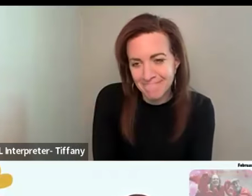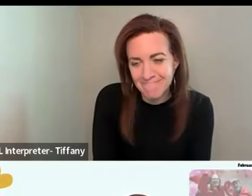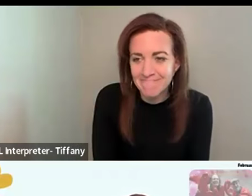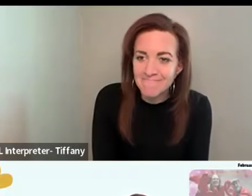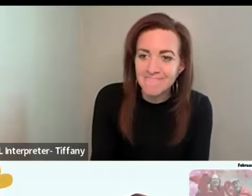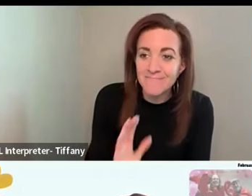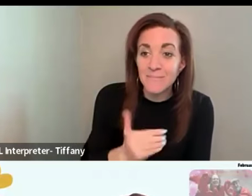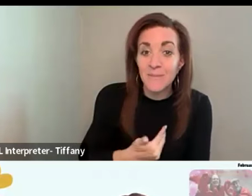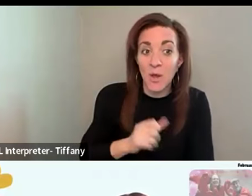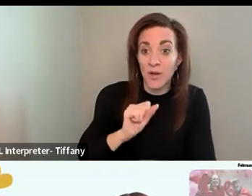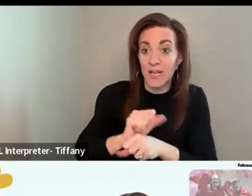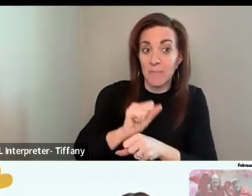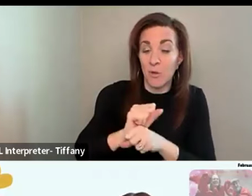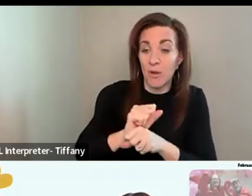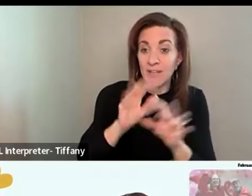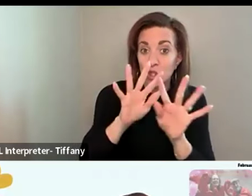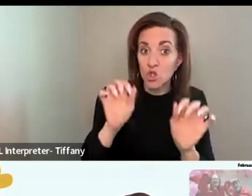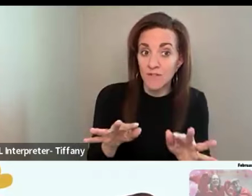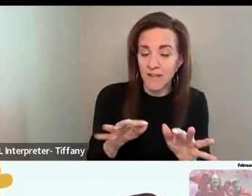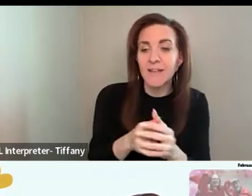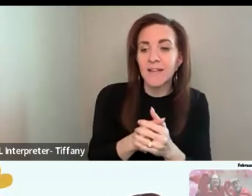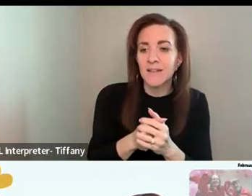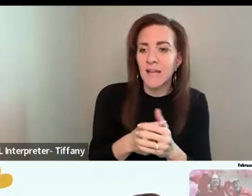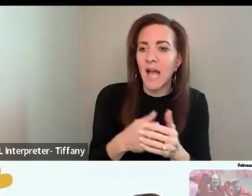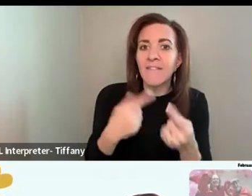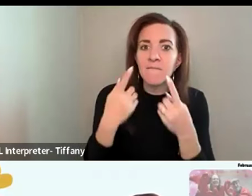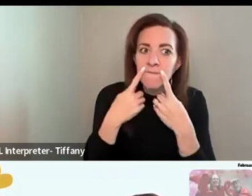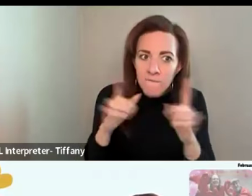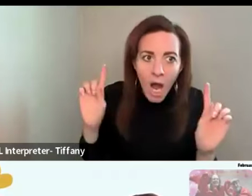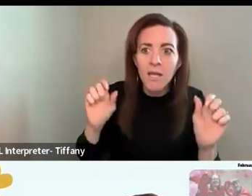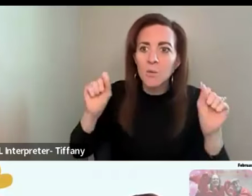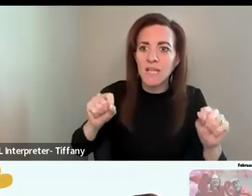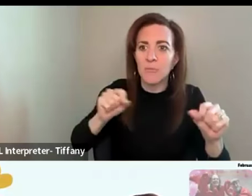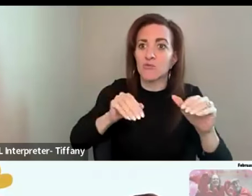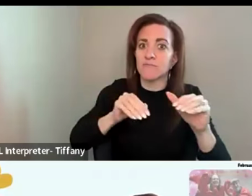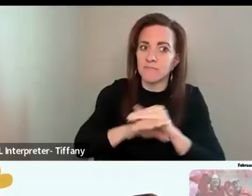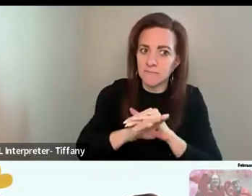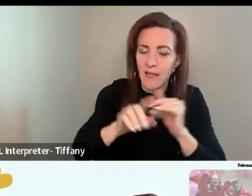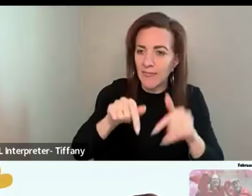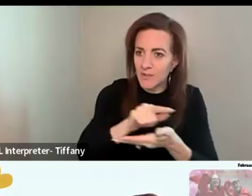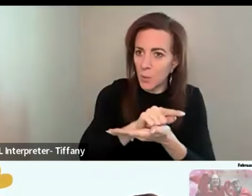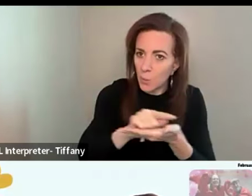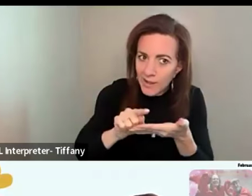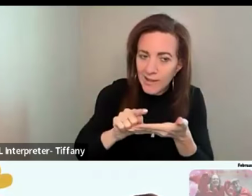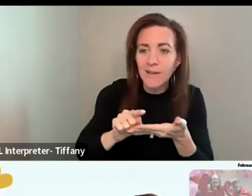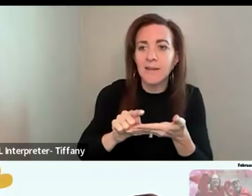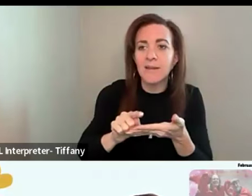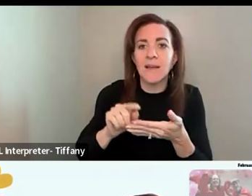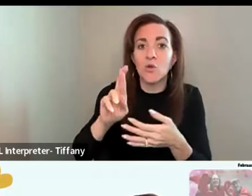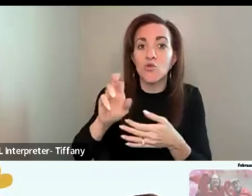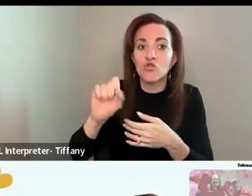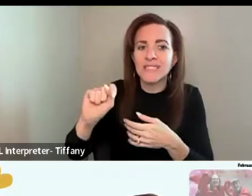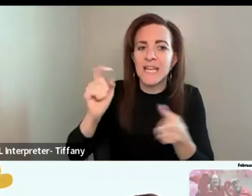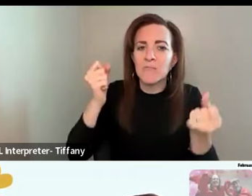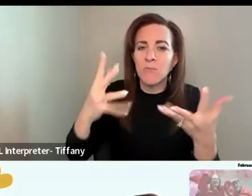our employment survey, I finally was able to get into it this week after having it reset multiple